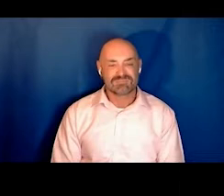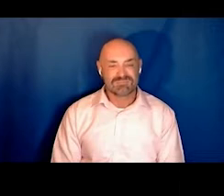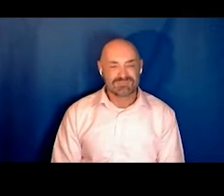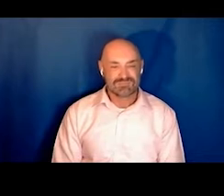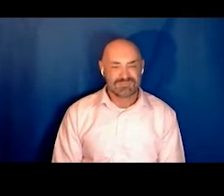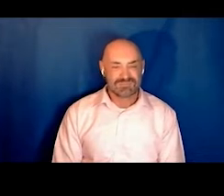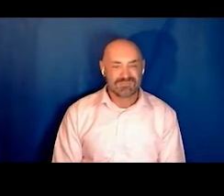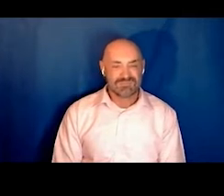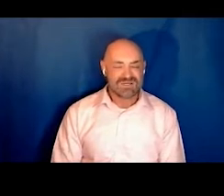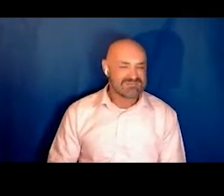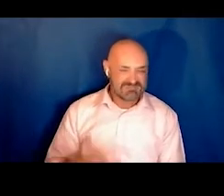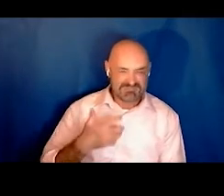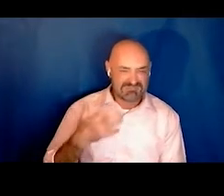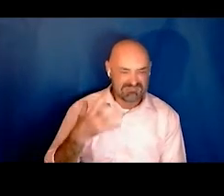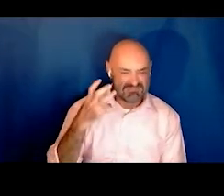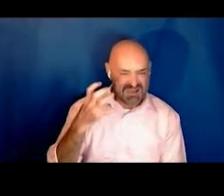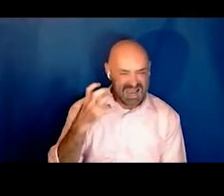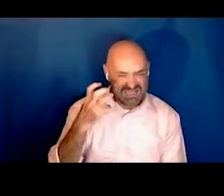mad,